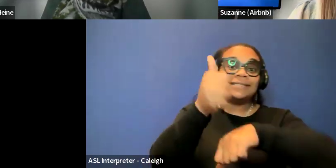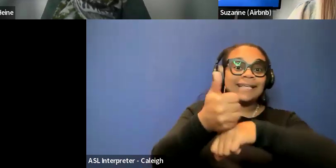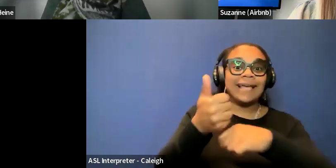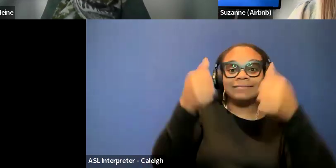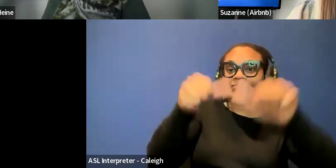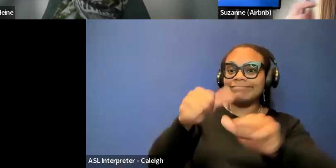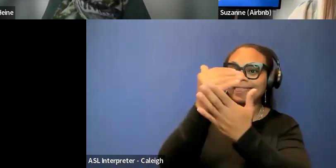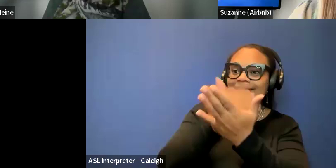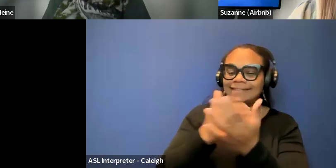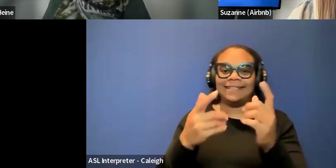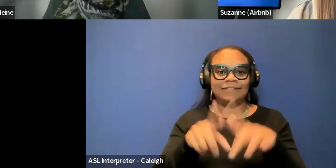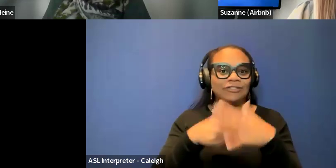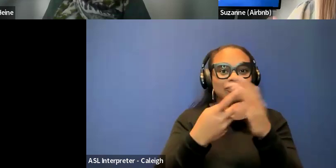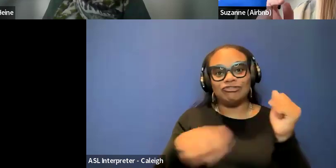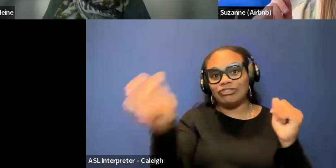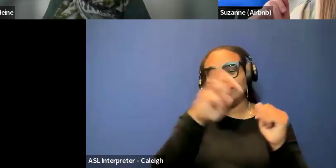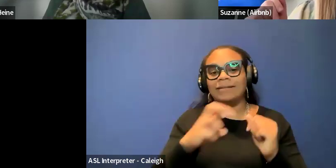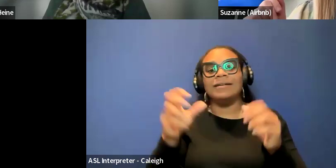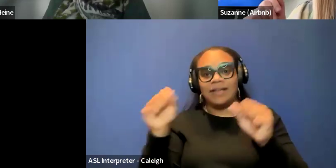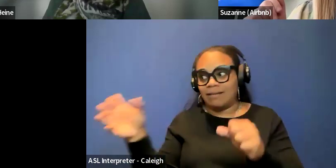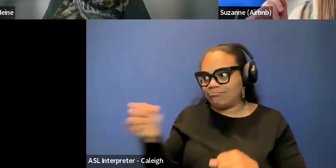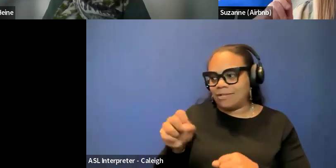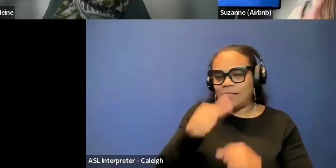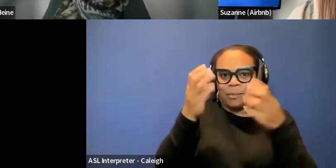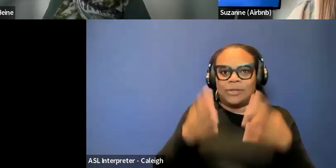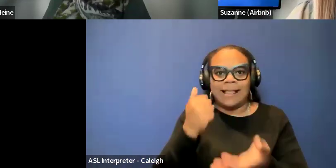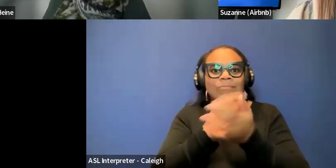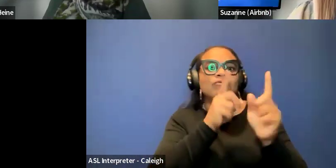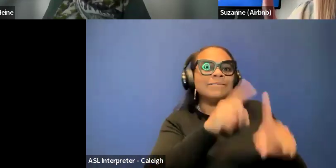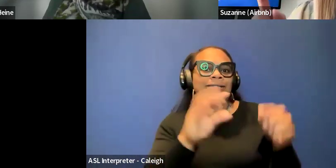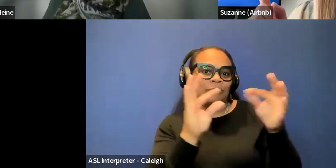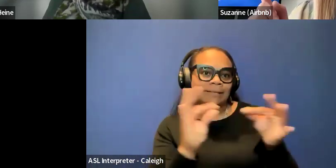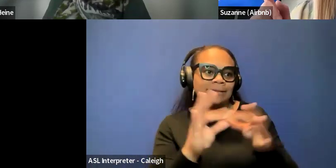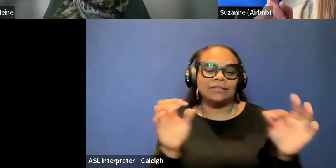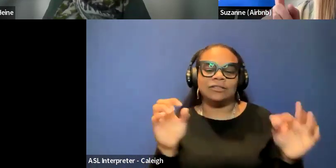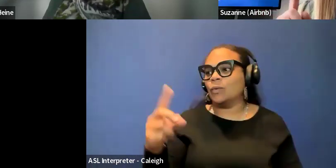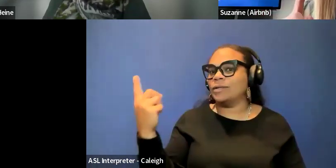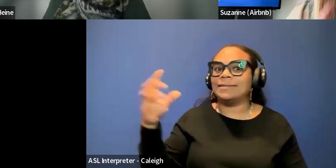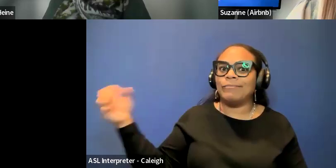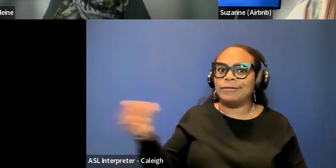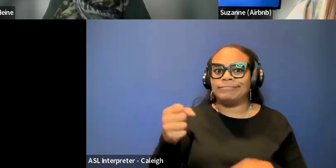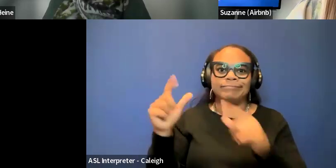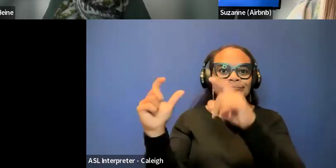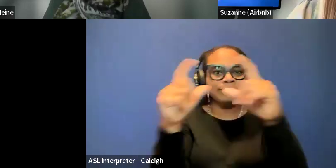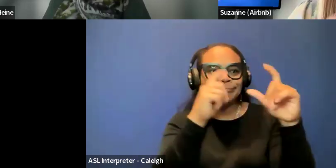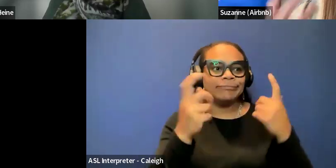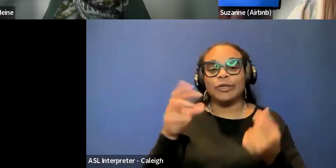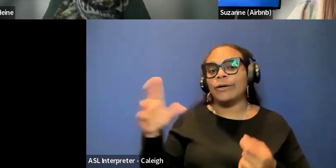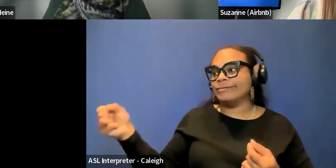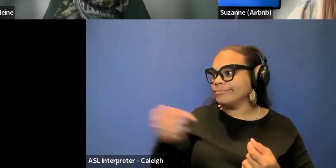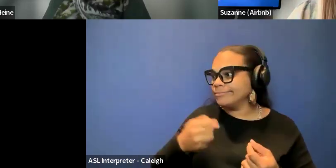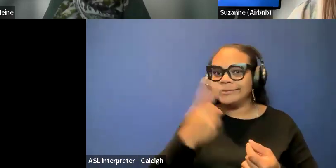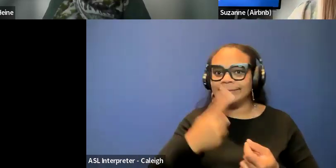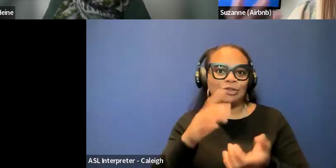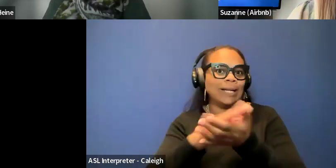someone that can help you with replying to messages, someone that can come and photograph your listing, someone that can come and clean your listing. So a